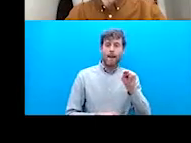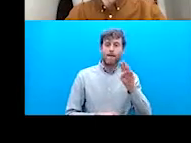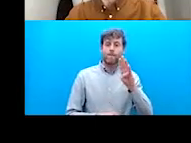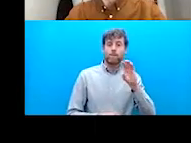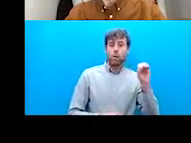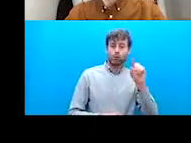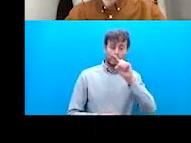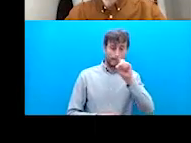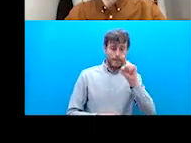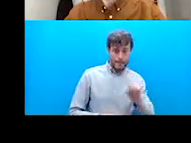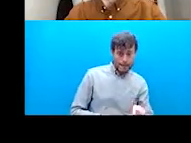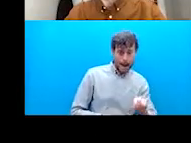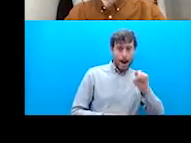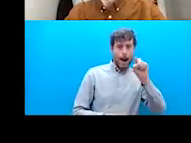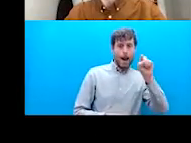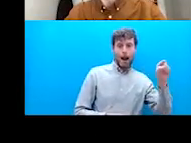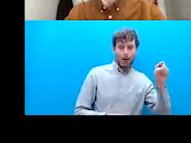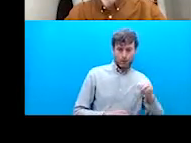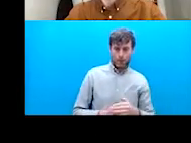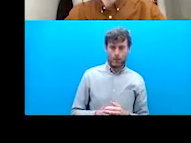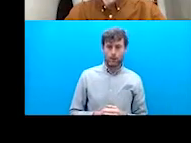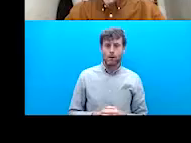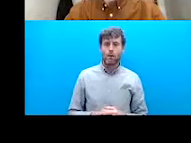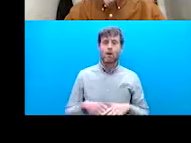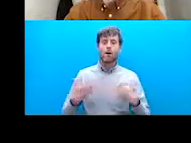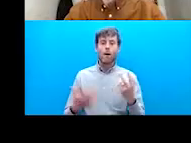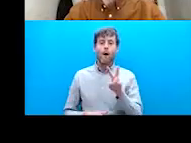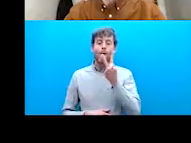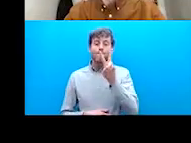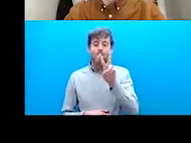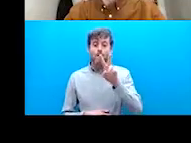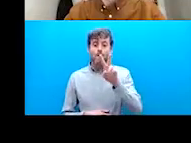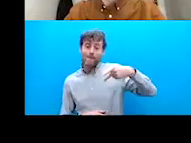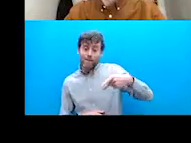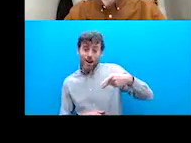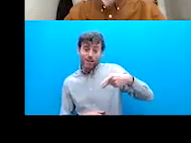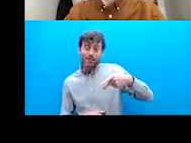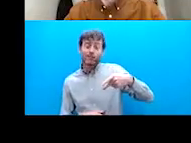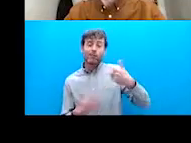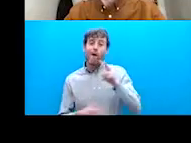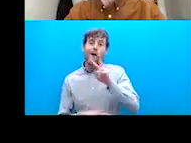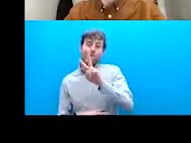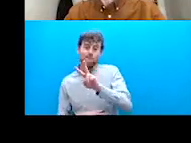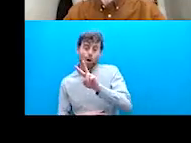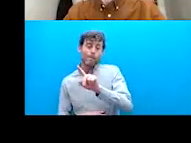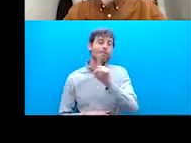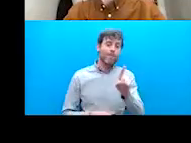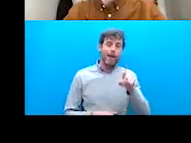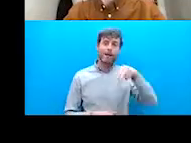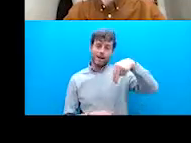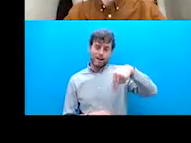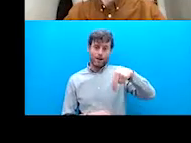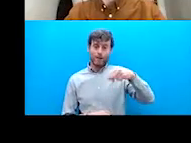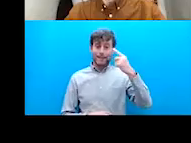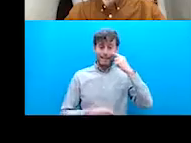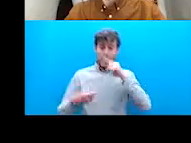composition in verb phrases, so composing a noun following a verb, results in an increase of the LAN